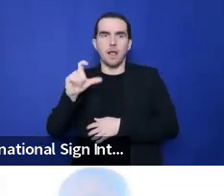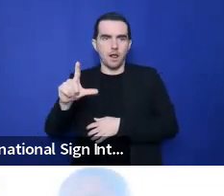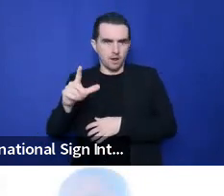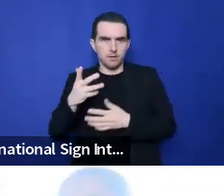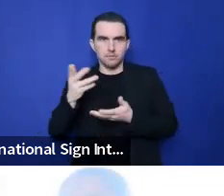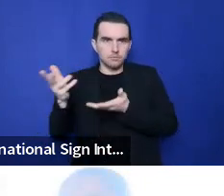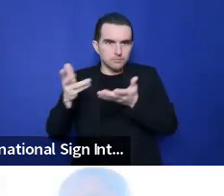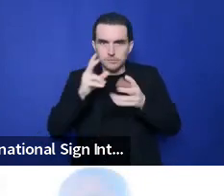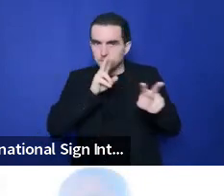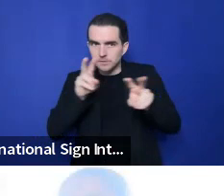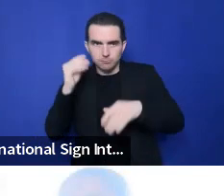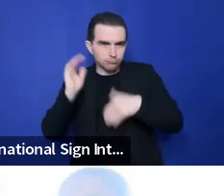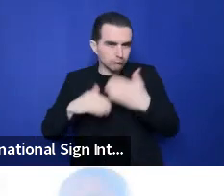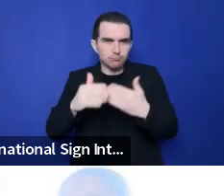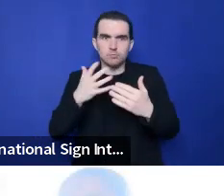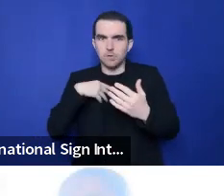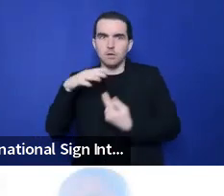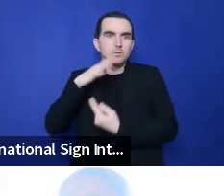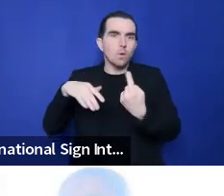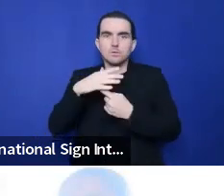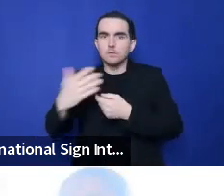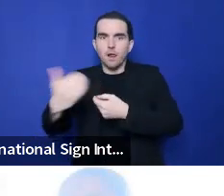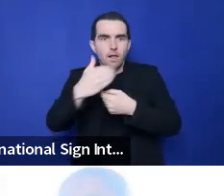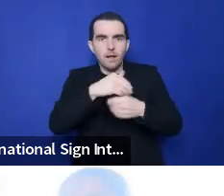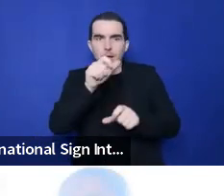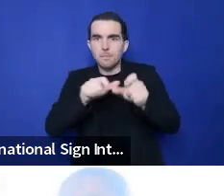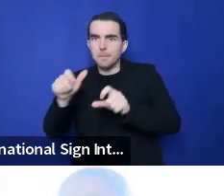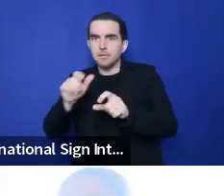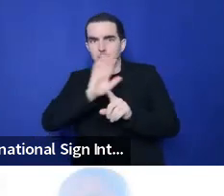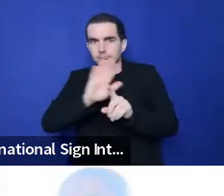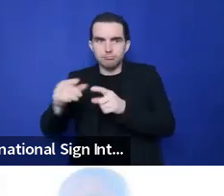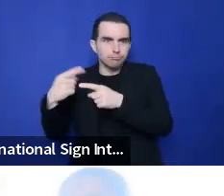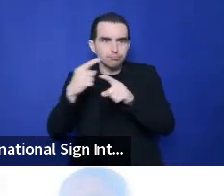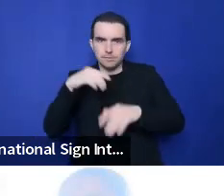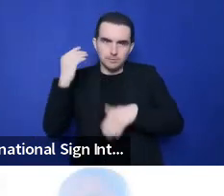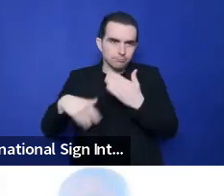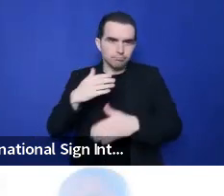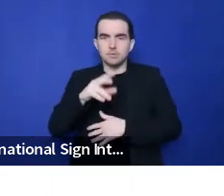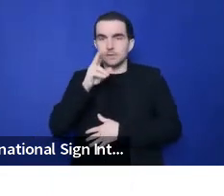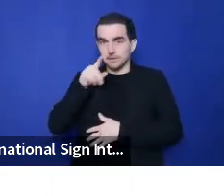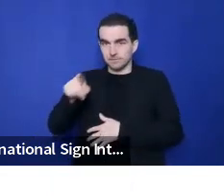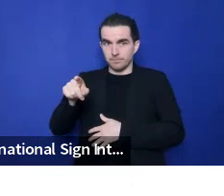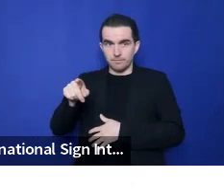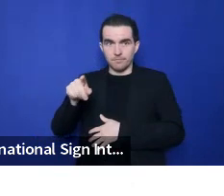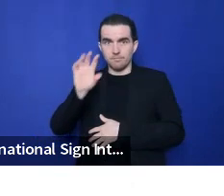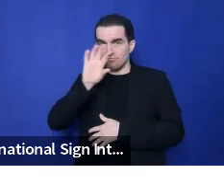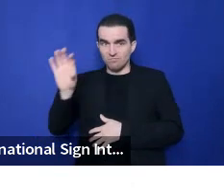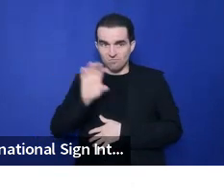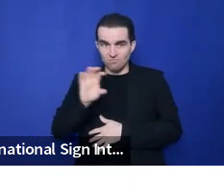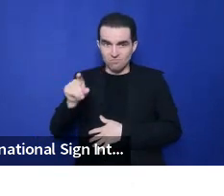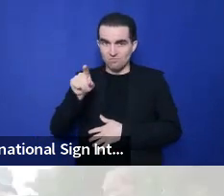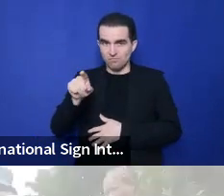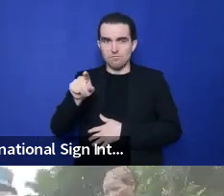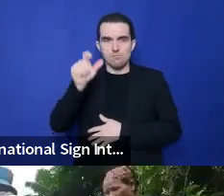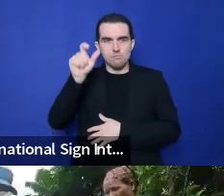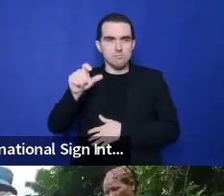join the group, the club, the exercise session. She became much more cheerful and then provide comfort. And then